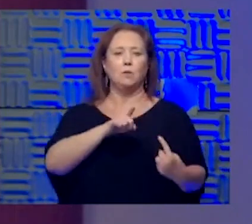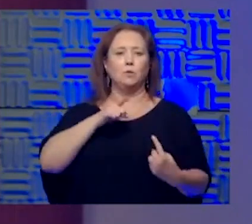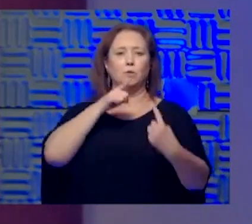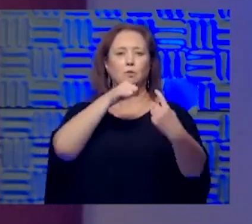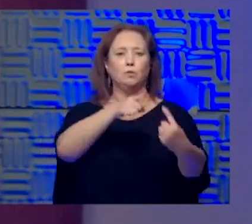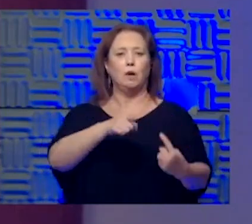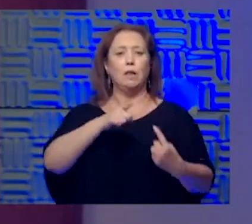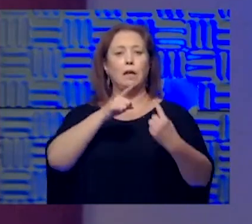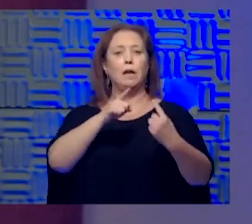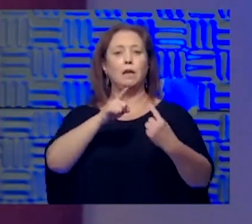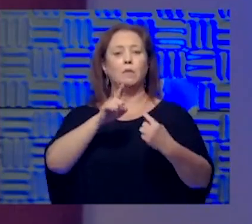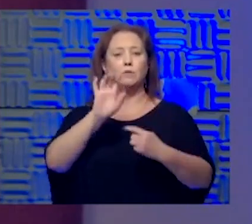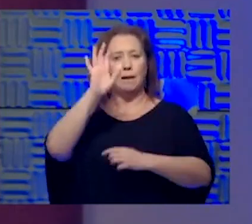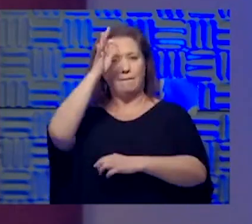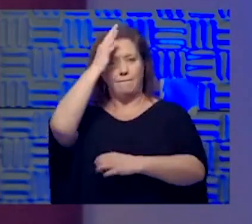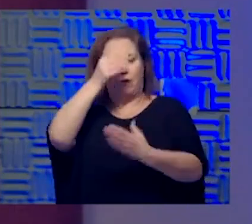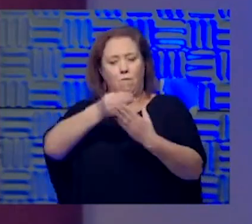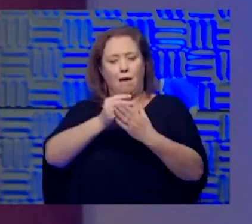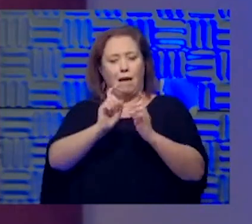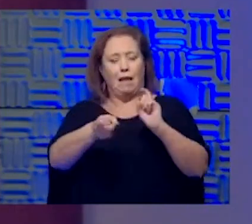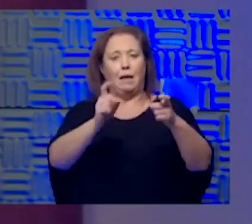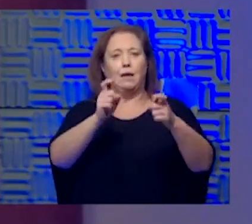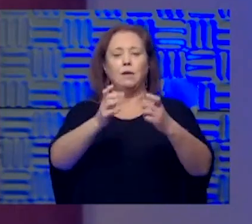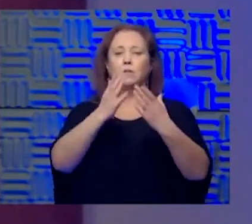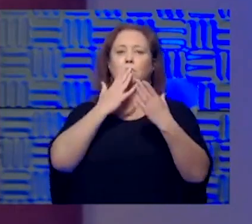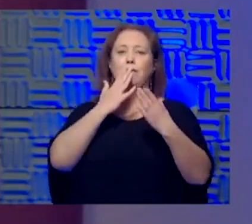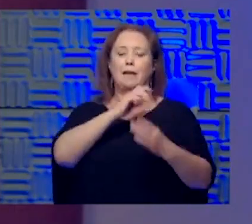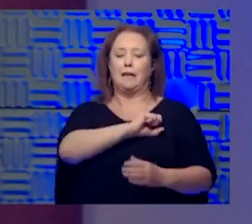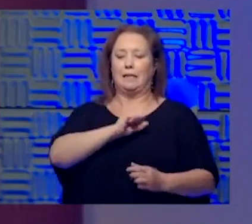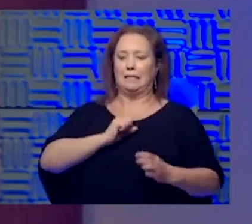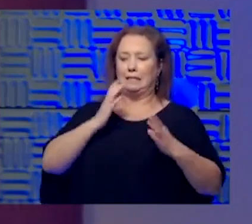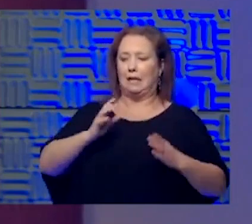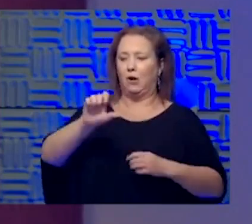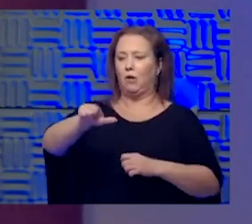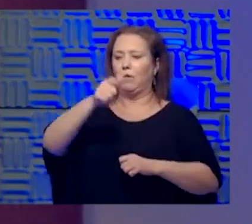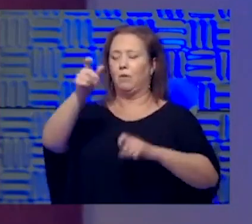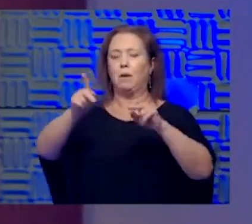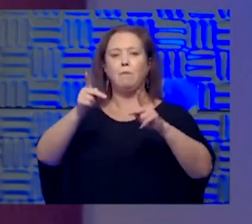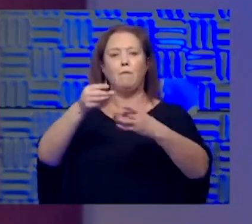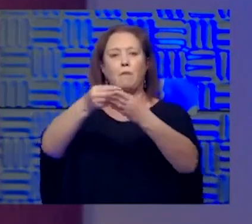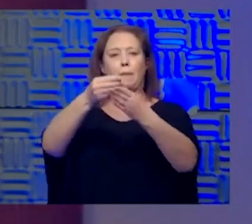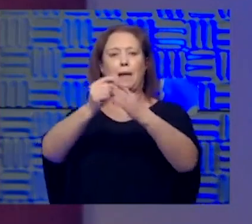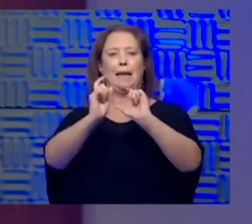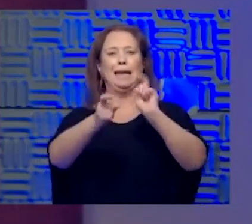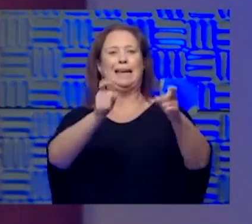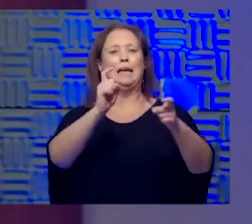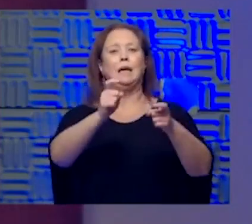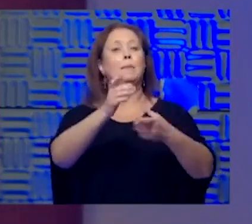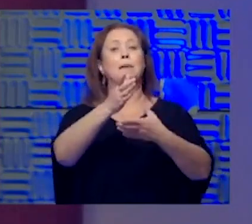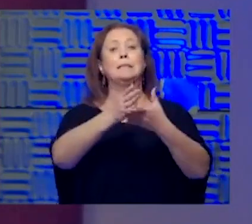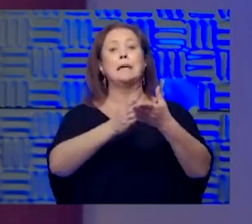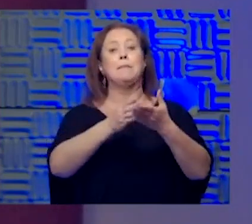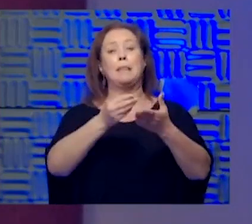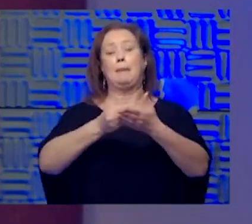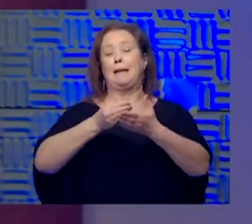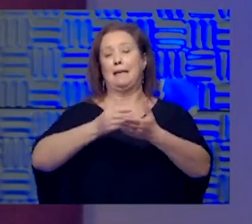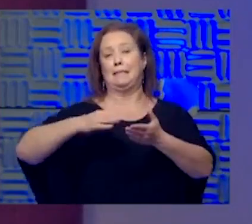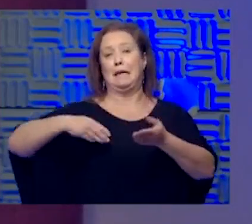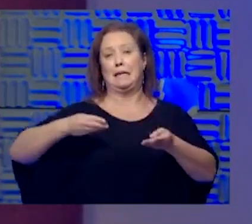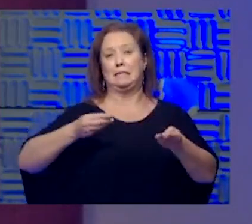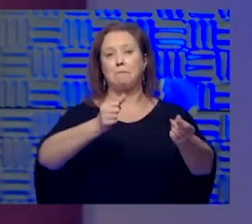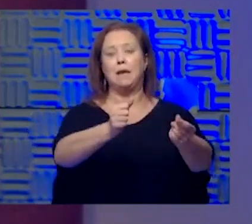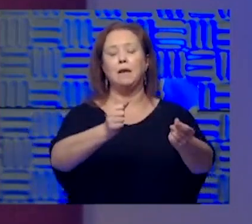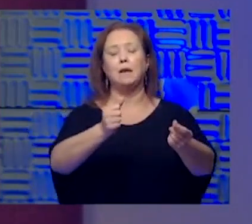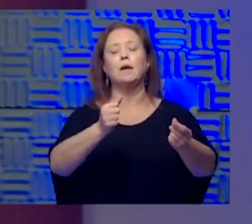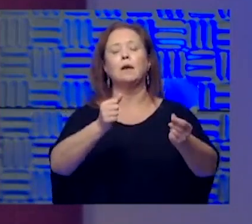federal dollars that have come in, and we thank the senator and others for that. But some of that money isn't being spent yet, and folks are